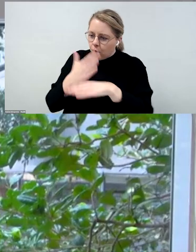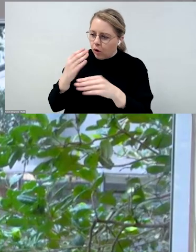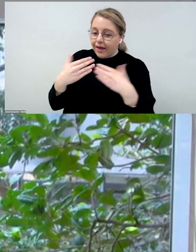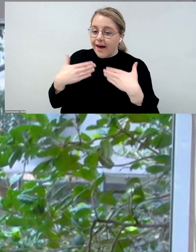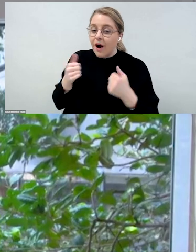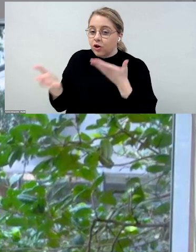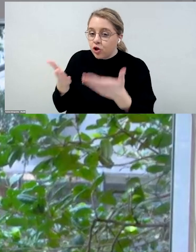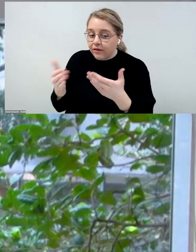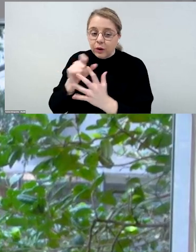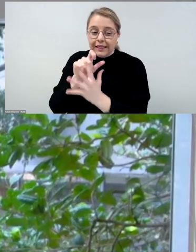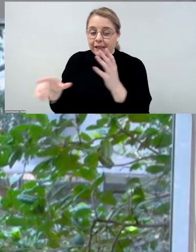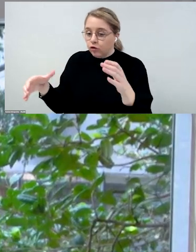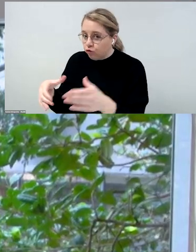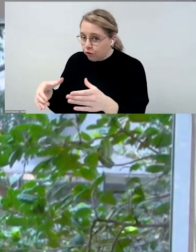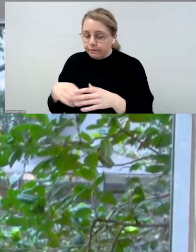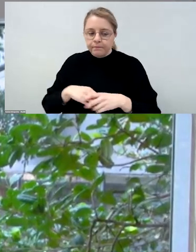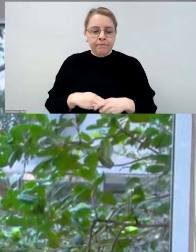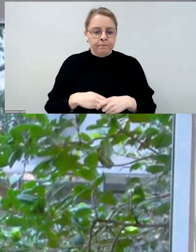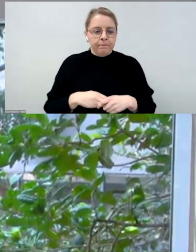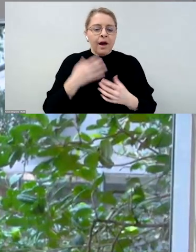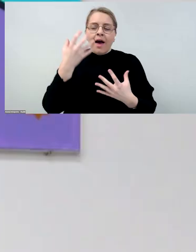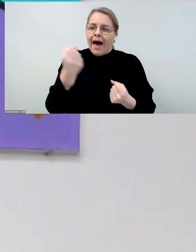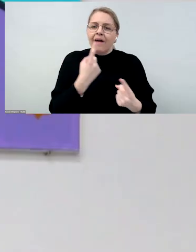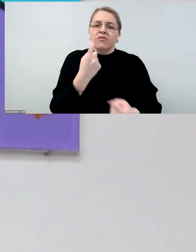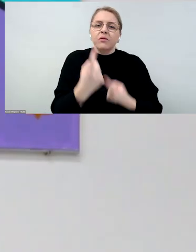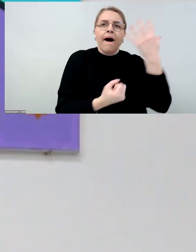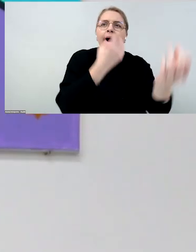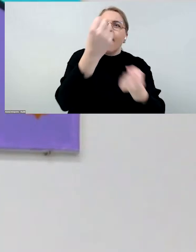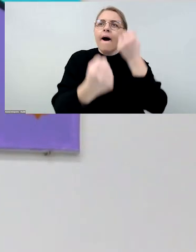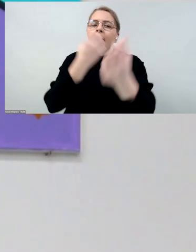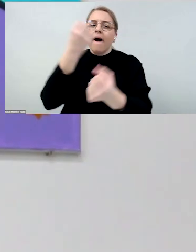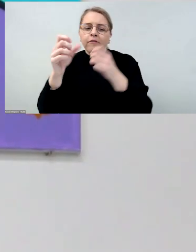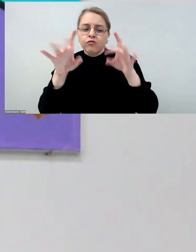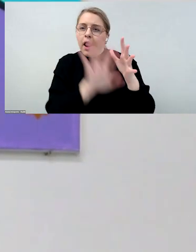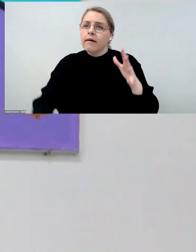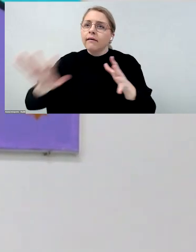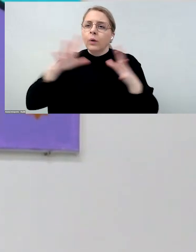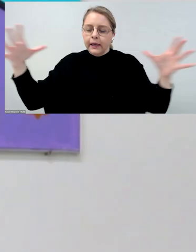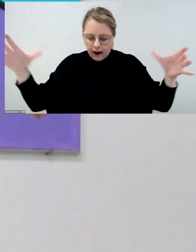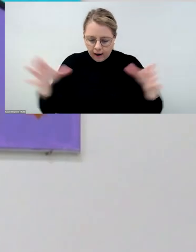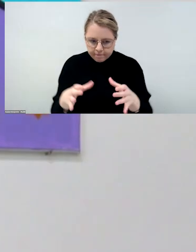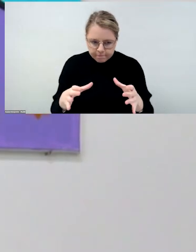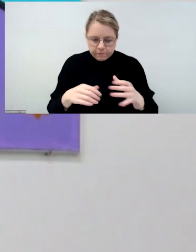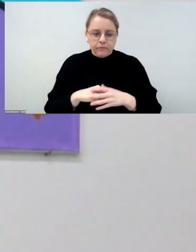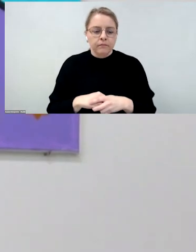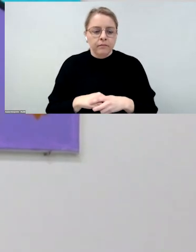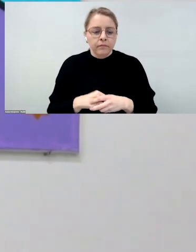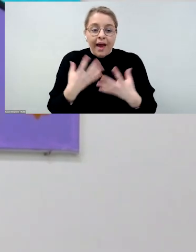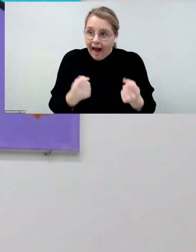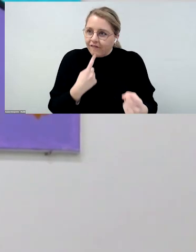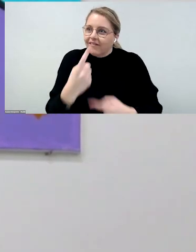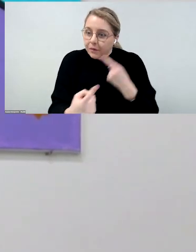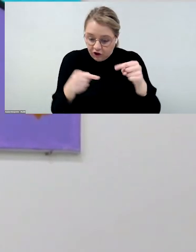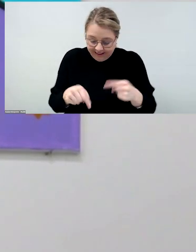bring information together from across Australia. We share information about how to make